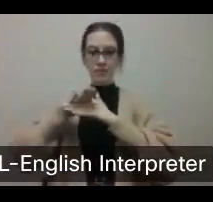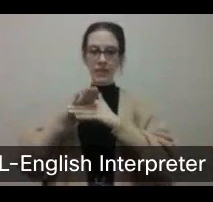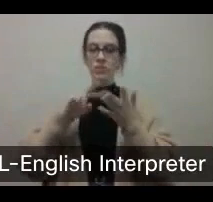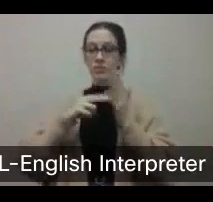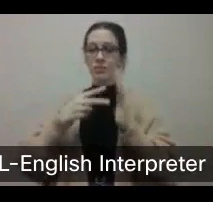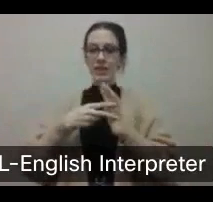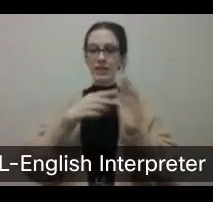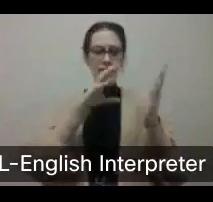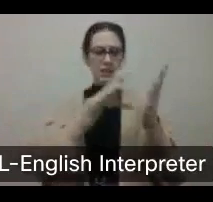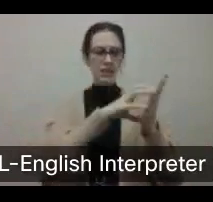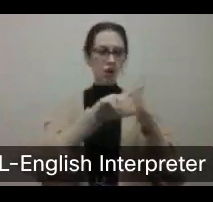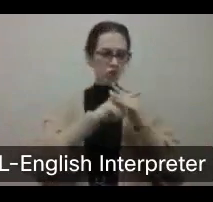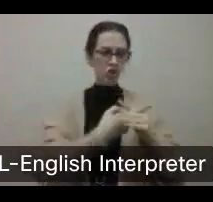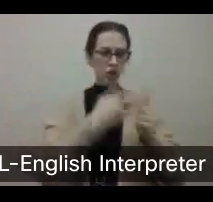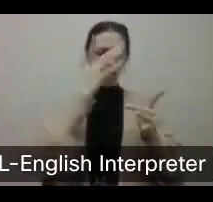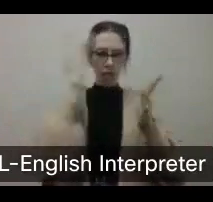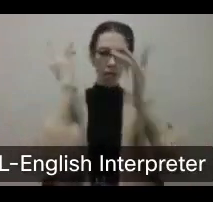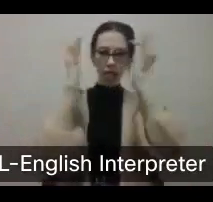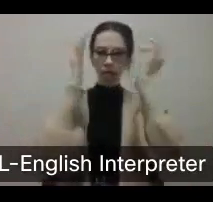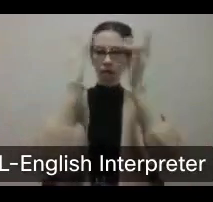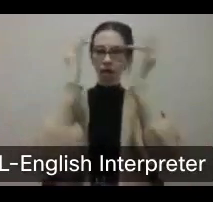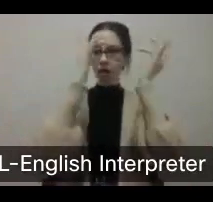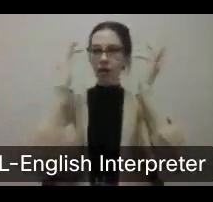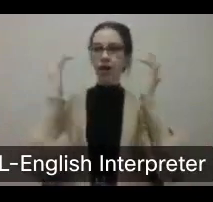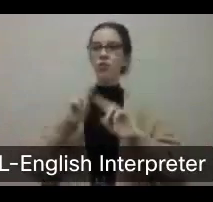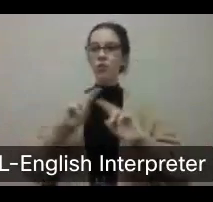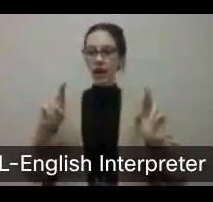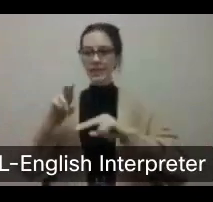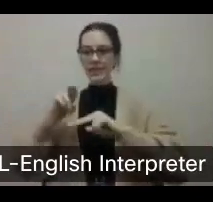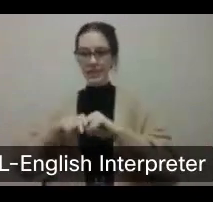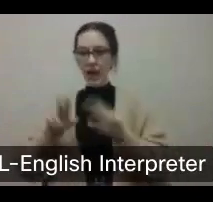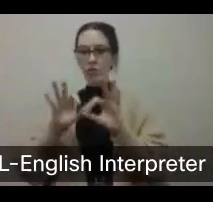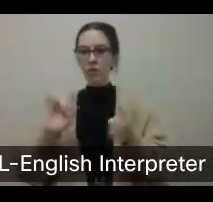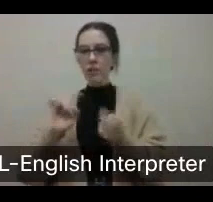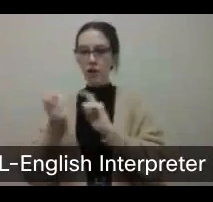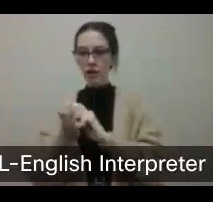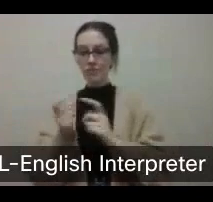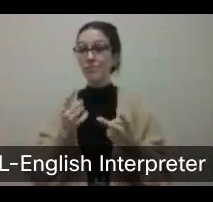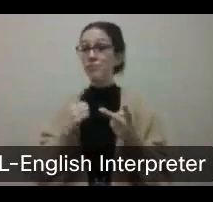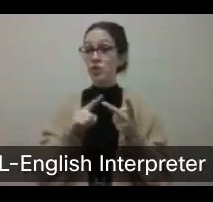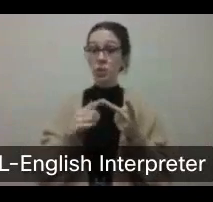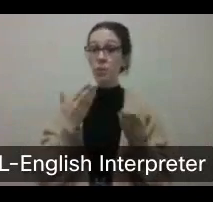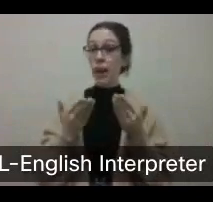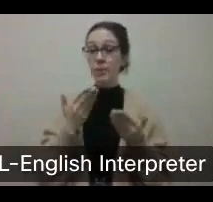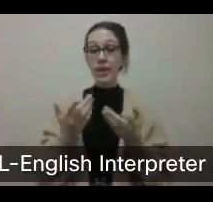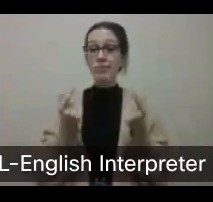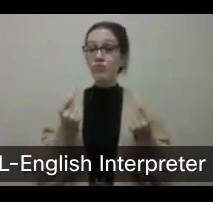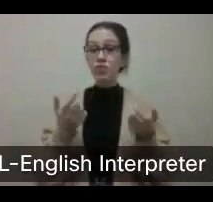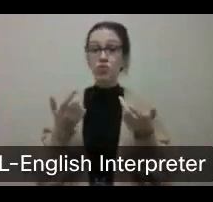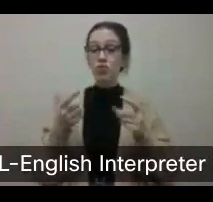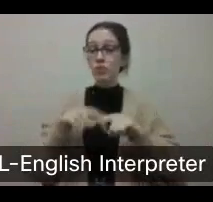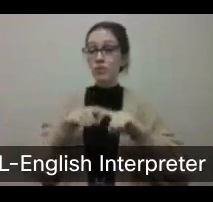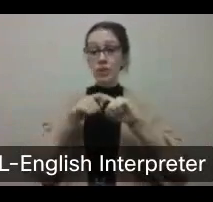original ideas. Maybe you want to do a different assignment that you've been working on. Maybe you can even wait a whole day to do so. I don't know, just